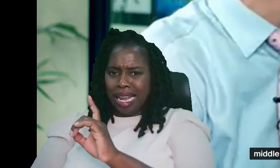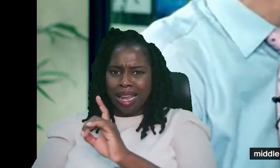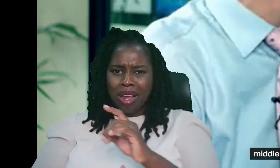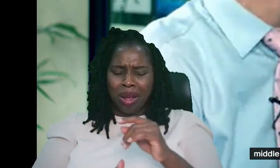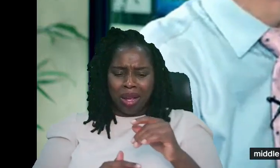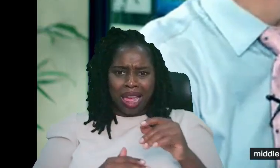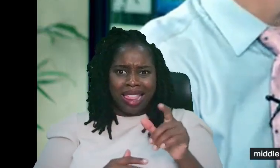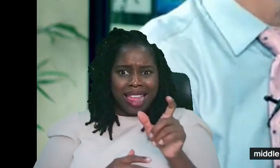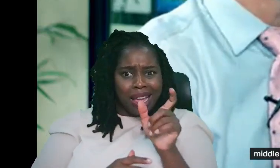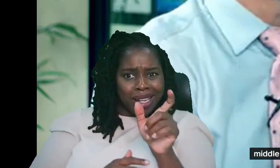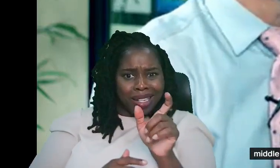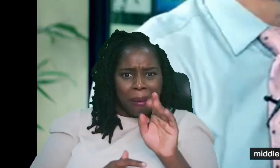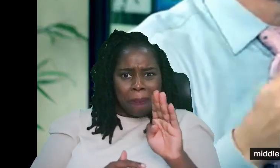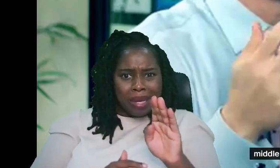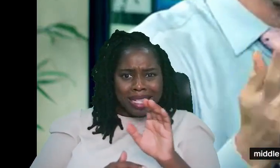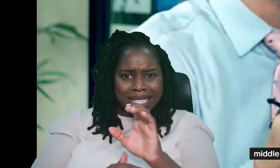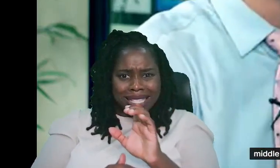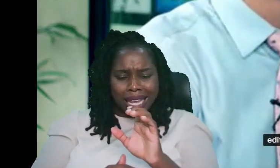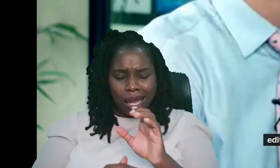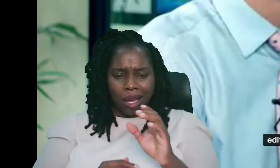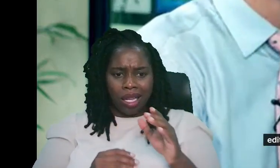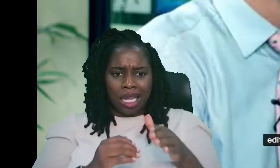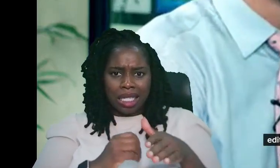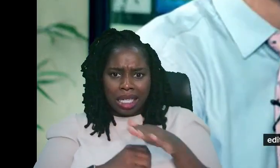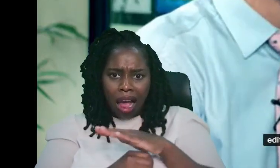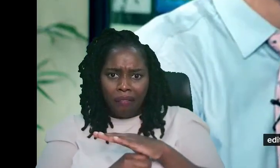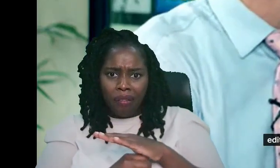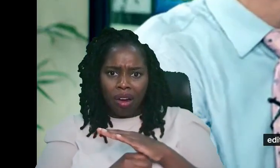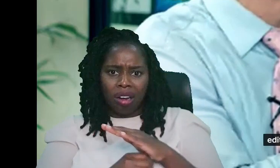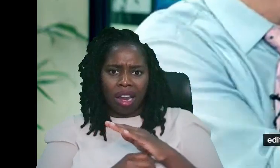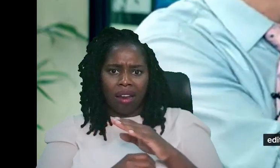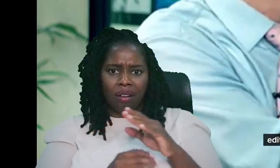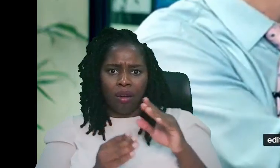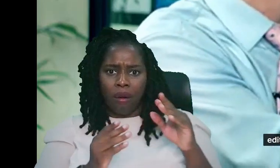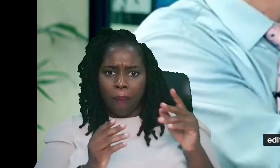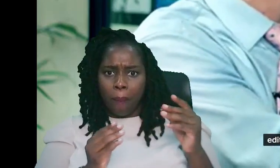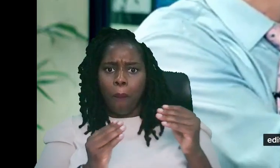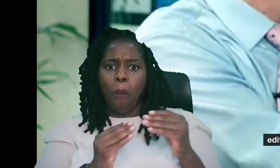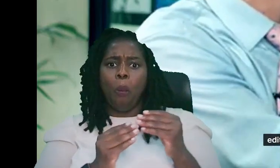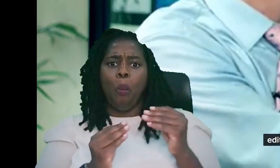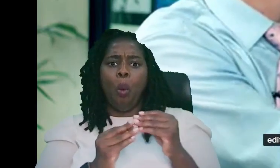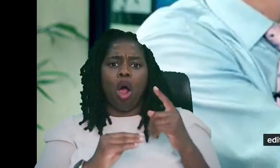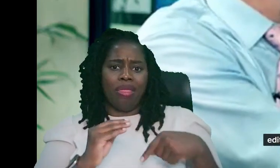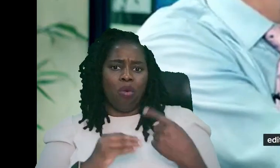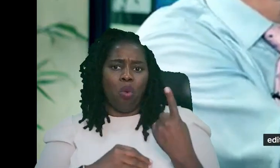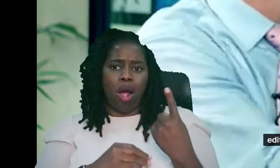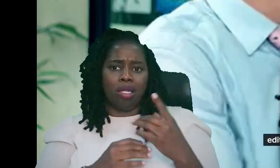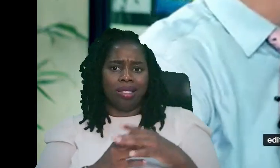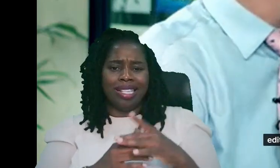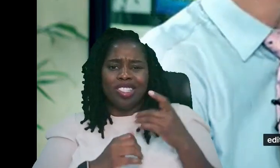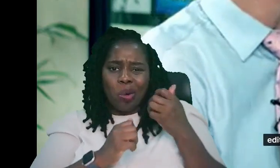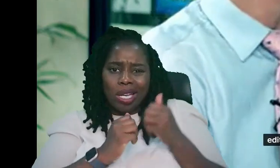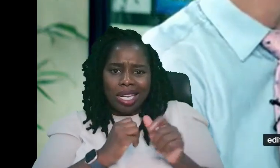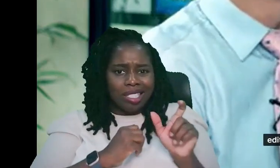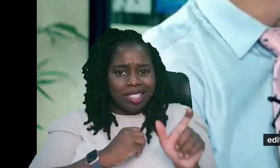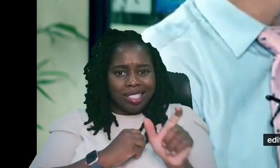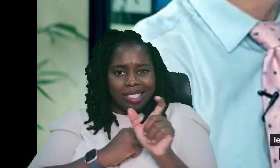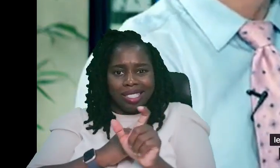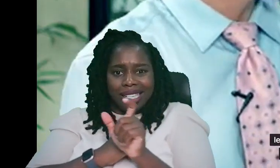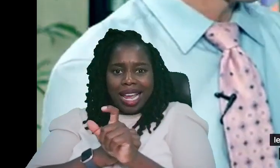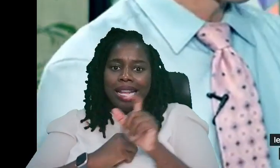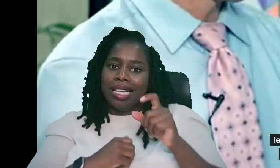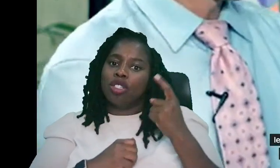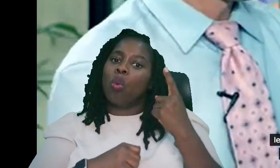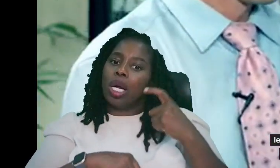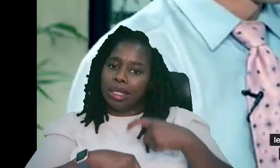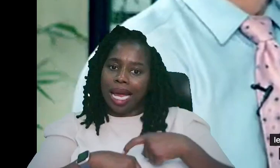multiple times. So the segment addition postulate says that we only need to add each piece one time. So let's